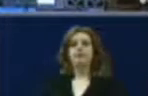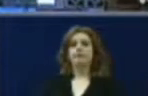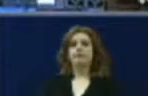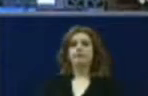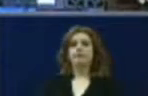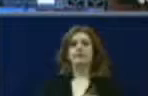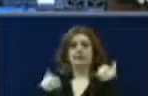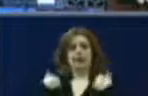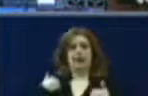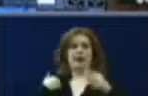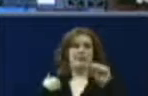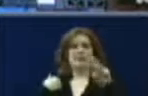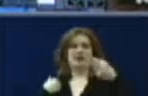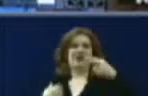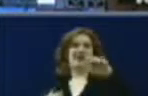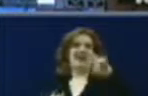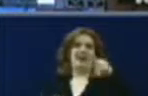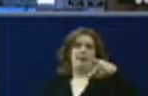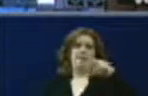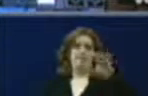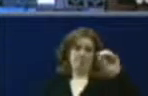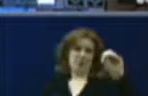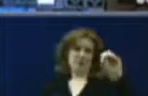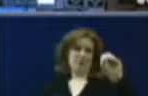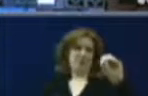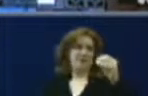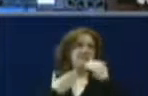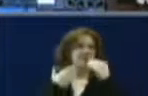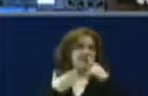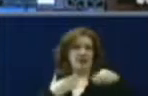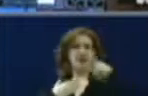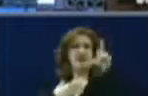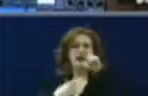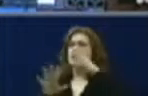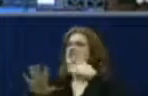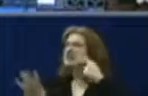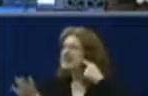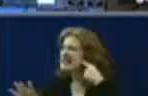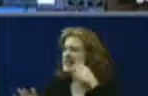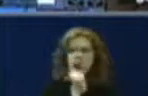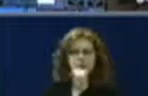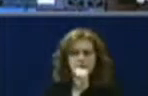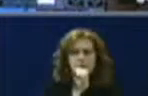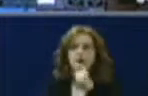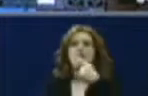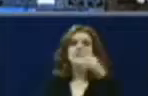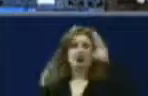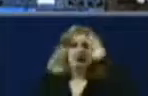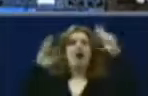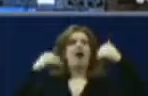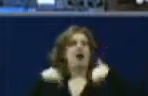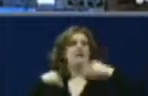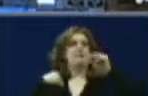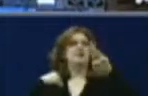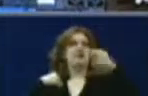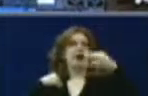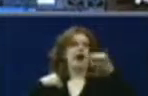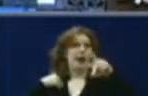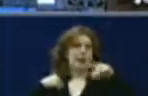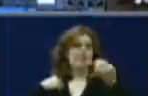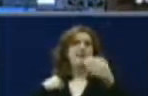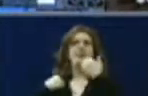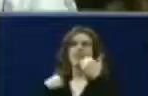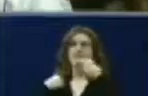I am Mr. Hippo. Thank you all for listening to me. I can't hear you. Sorry, speaking to the mic. I am Mr. Hippo. Thank you all for listening to